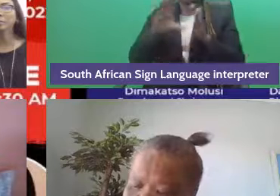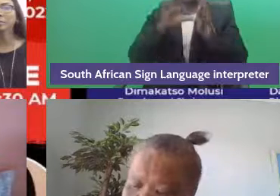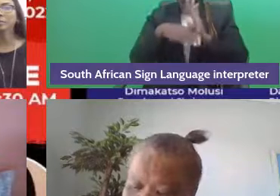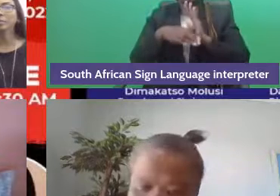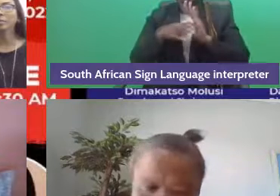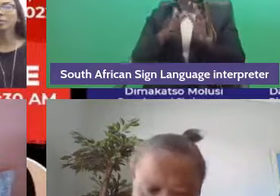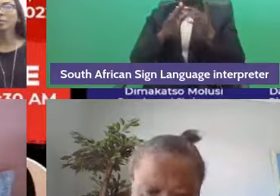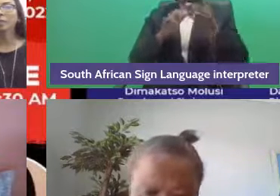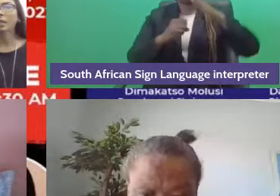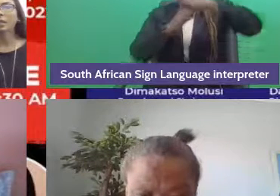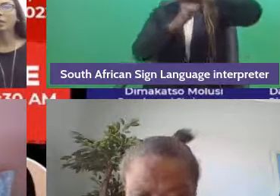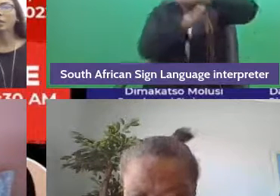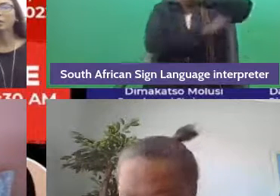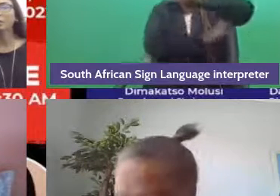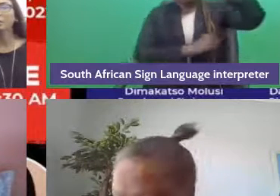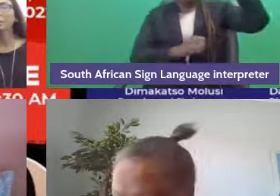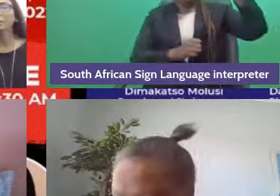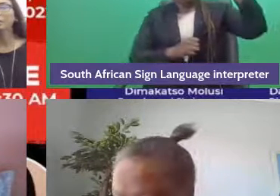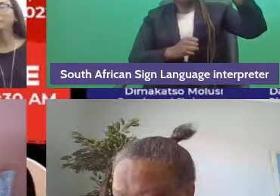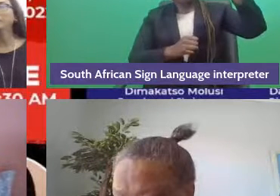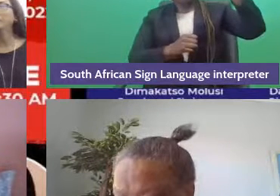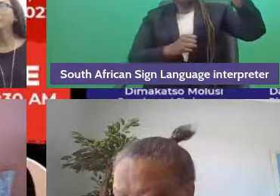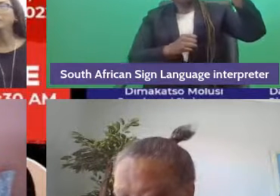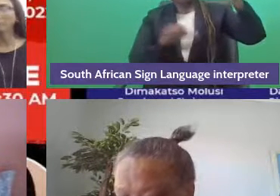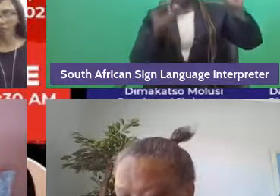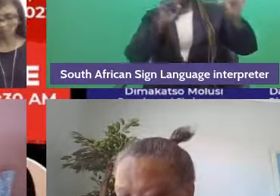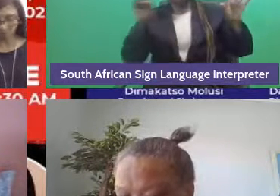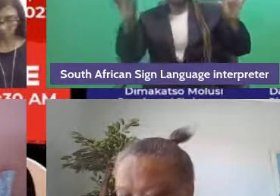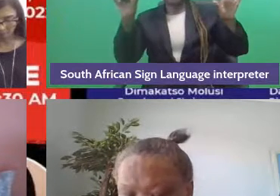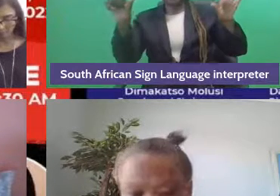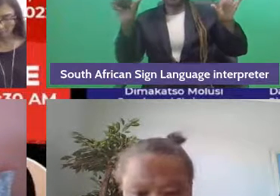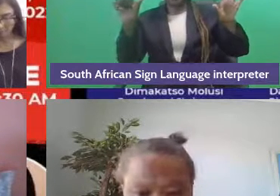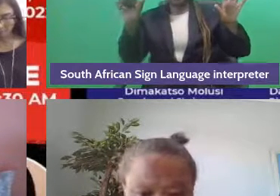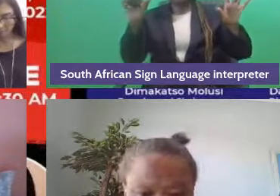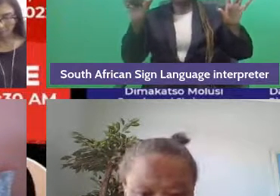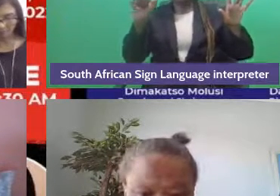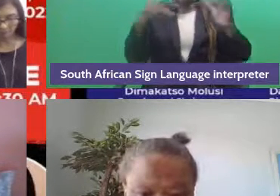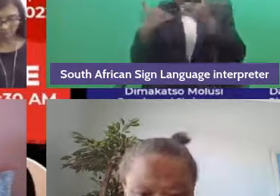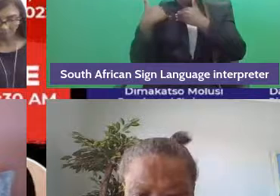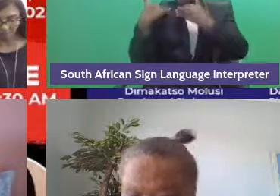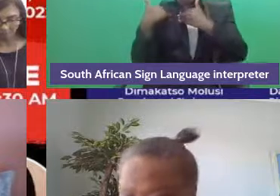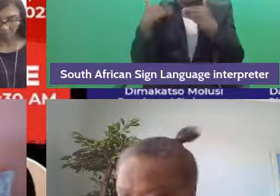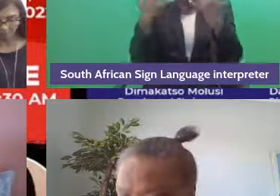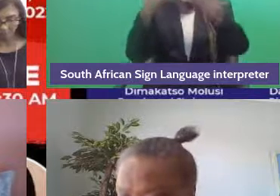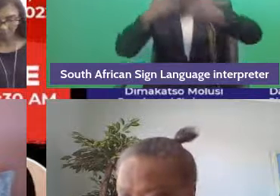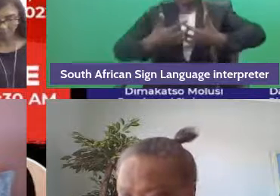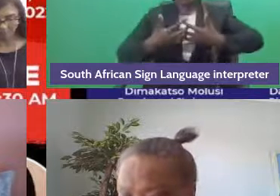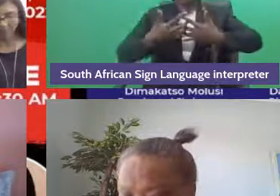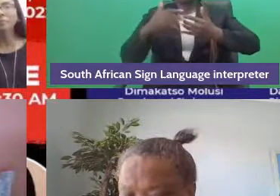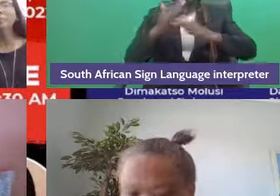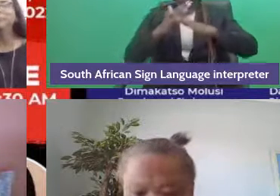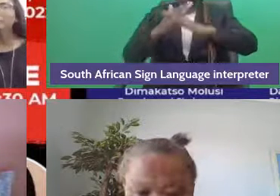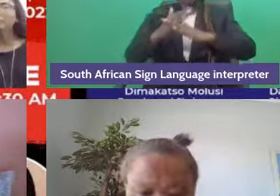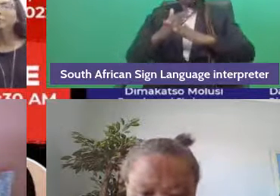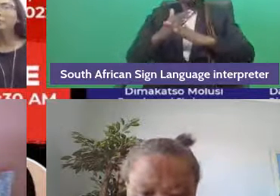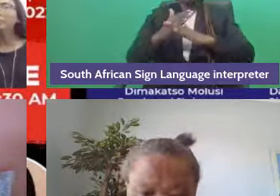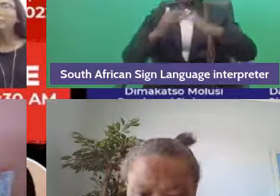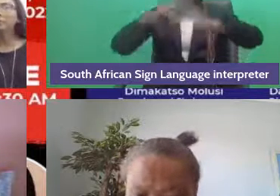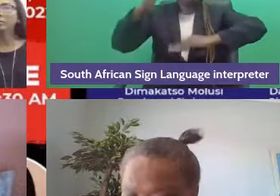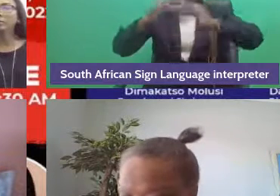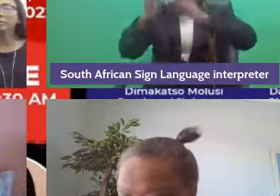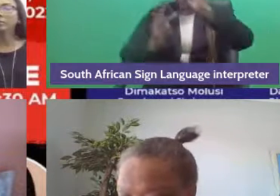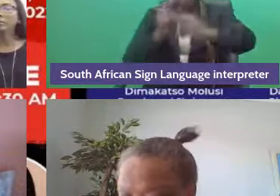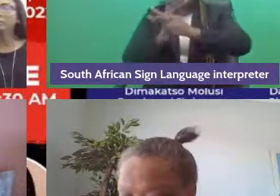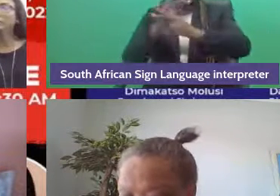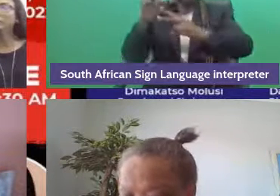to 6. So it's accountability, coordination, and leadership. It is the prevention and rebuilding, cohesion,